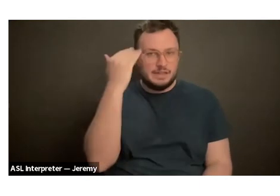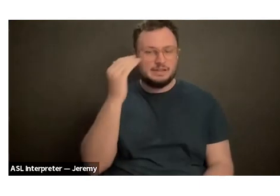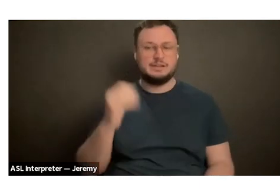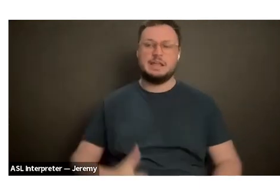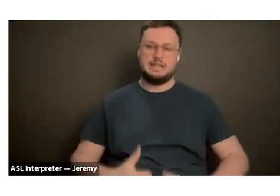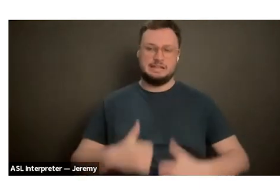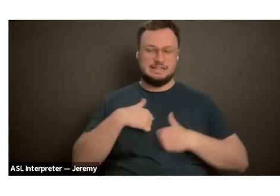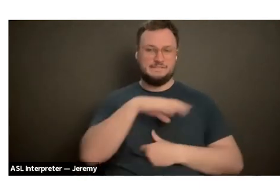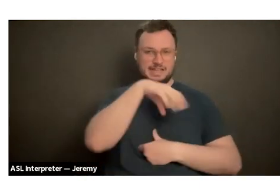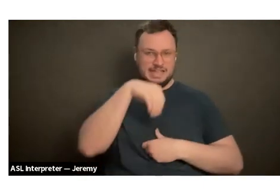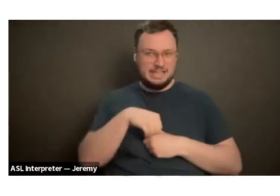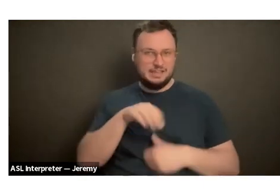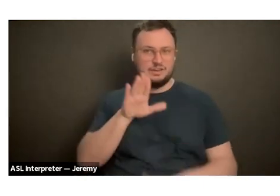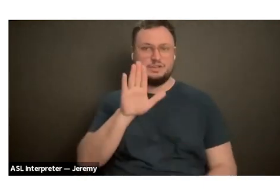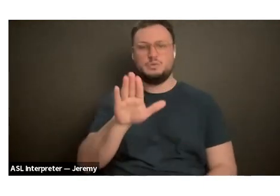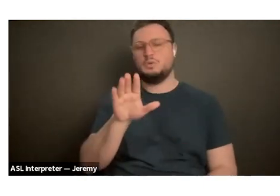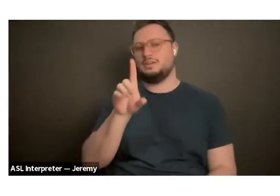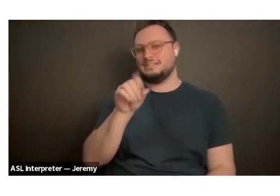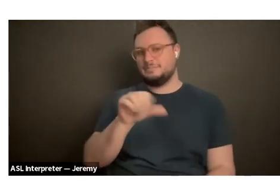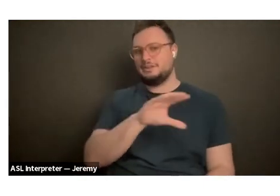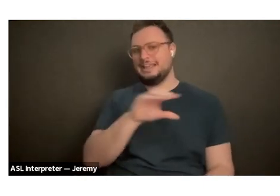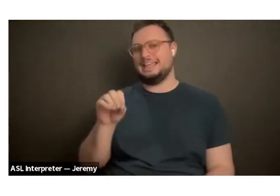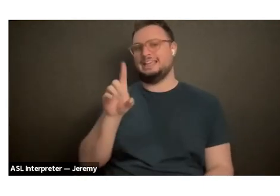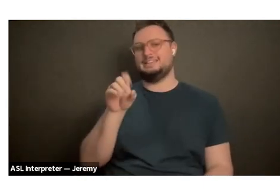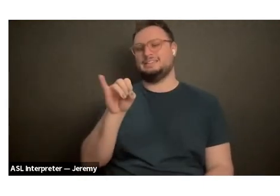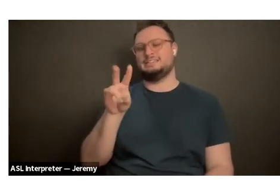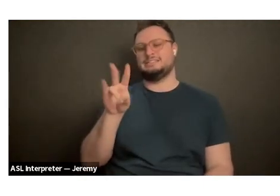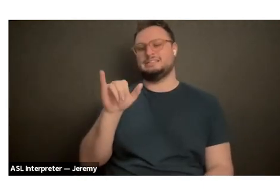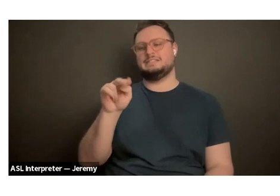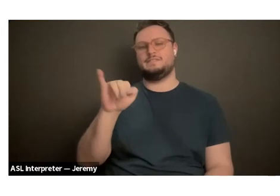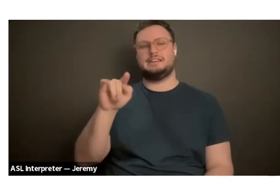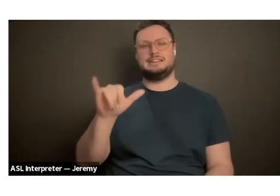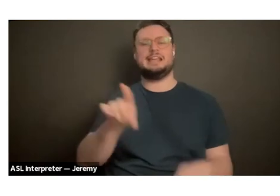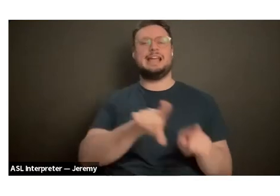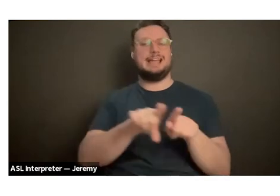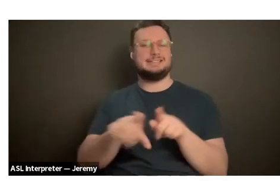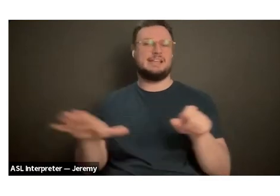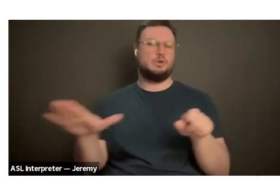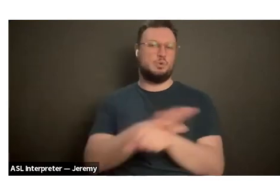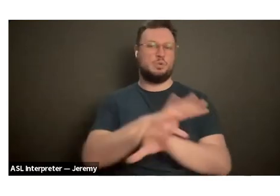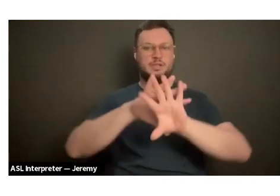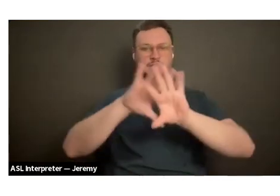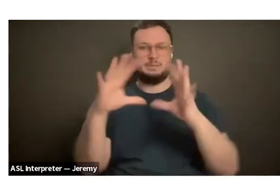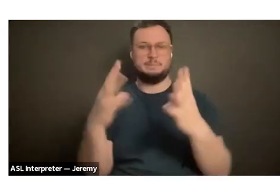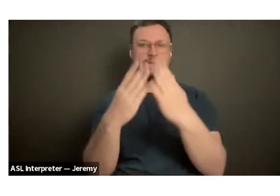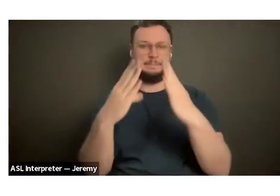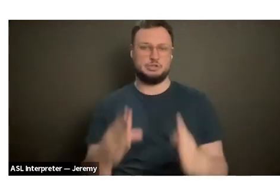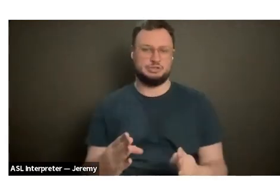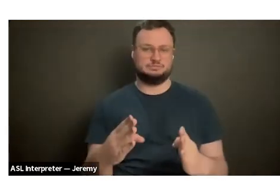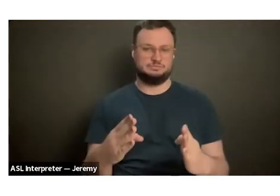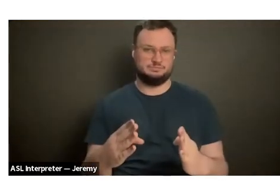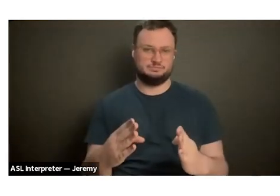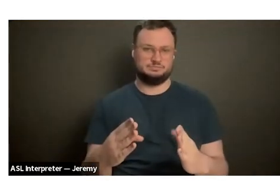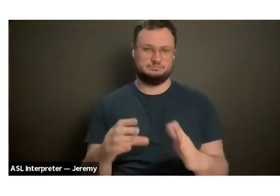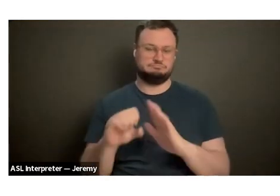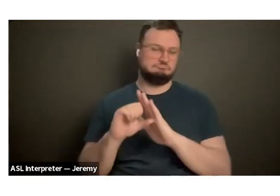divinity as a whole and complete people. I think that's what I want to. If that's the only thing you remember, that's